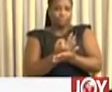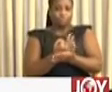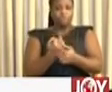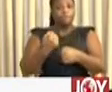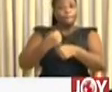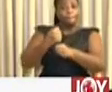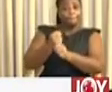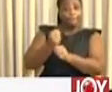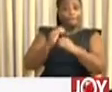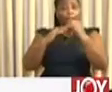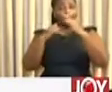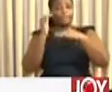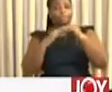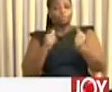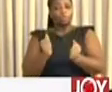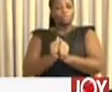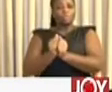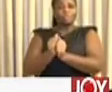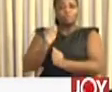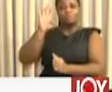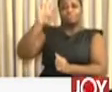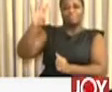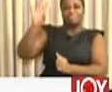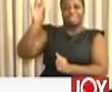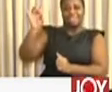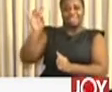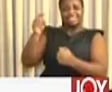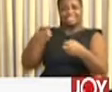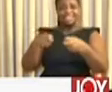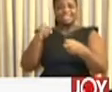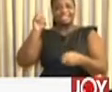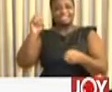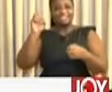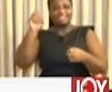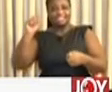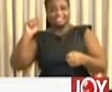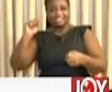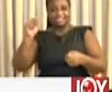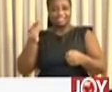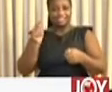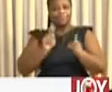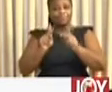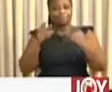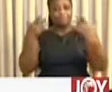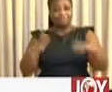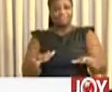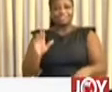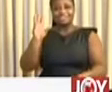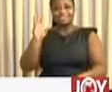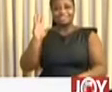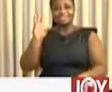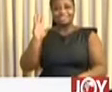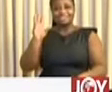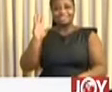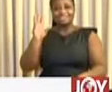construction, with the assistance of the 48th Engineer Regiment of the Ghana Armed Forces, will be completed in 6 weeks.